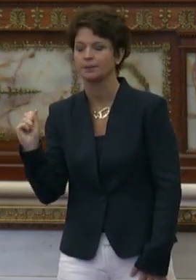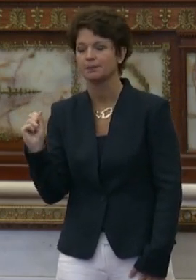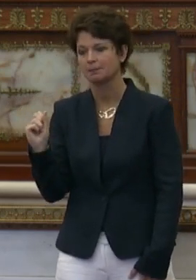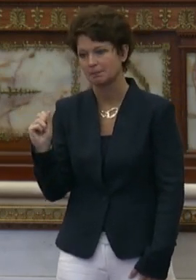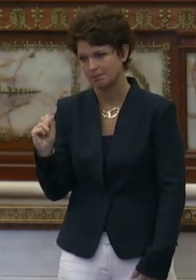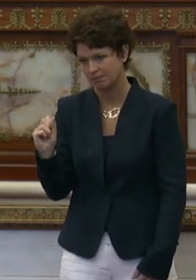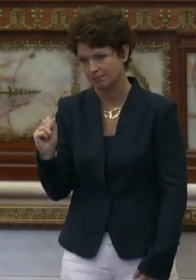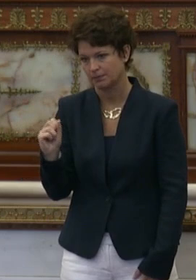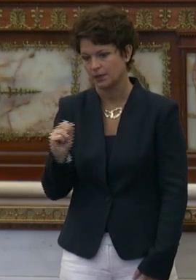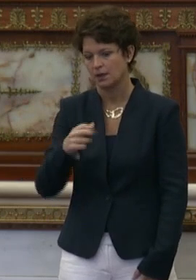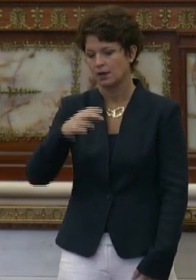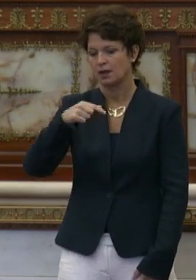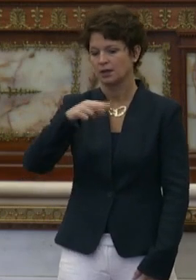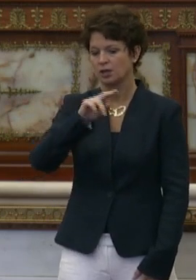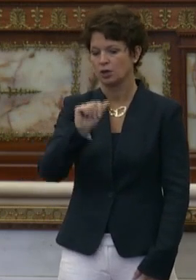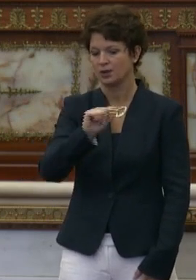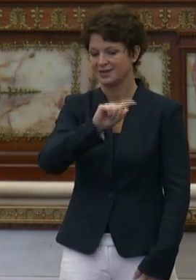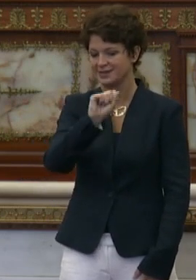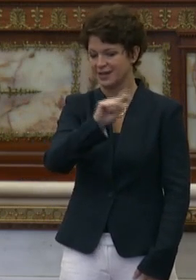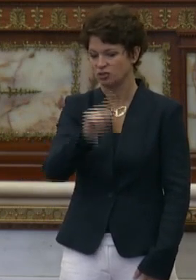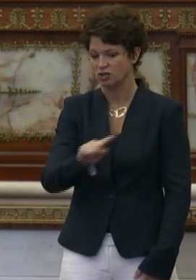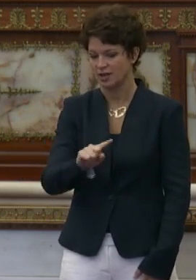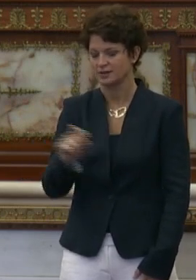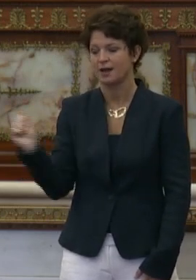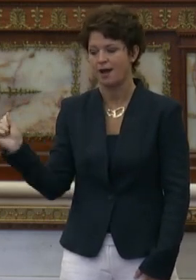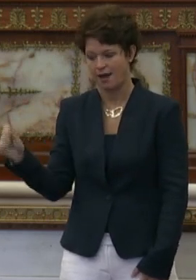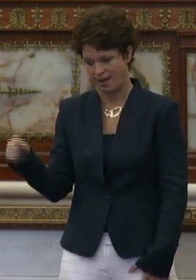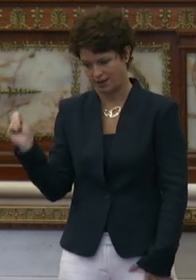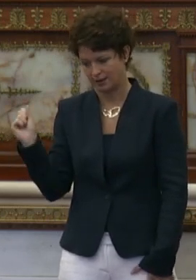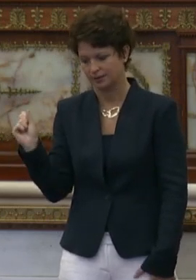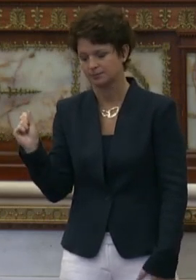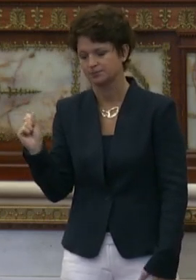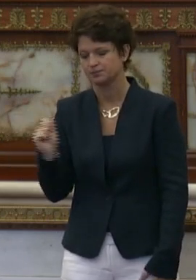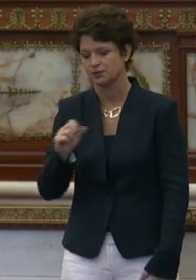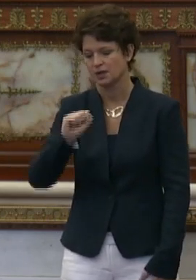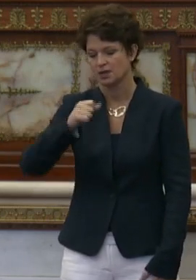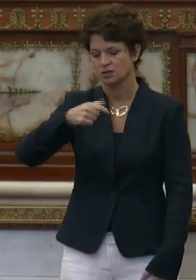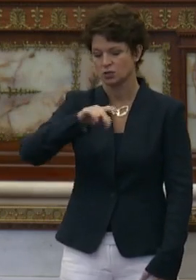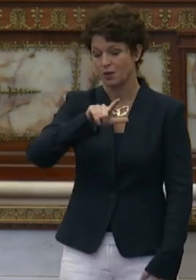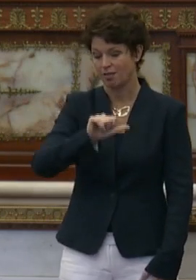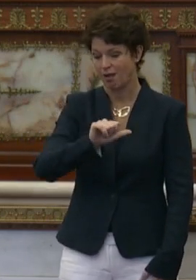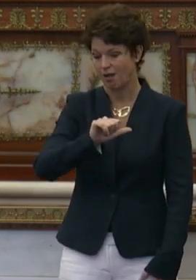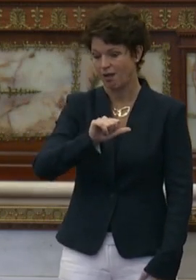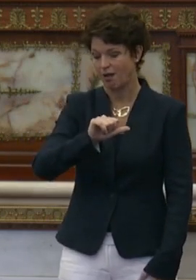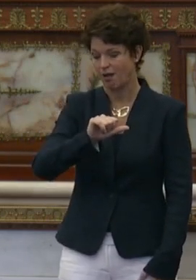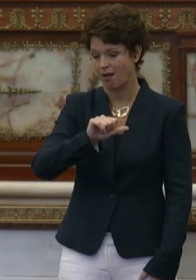Aye. Councilwoman Camila Sanchez. Aye. Councilman Squilla.